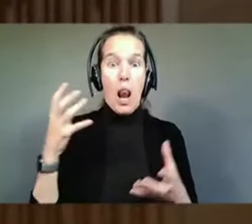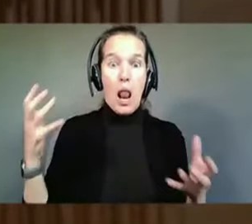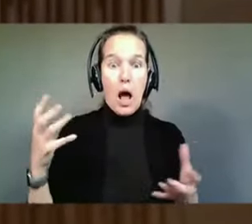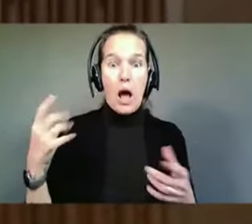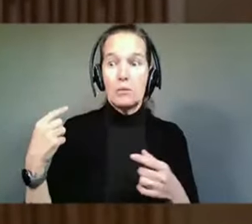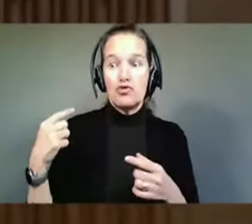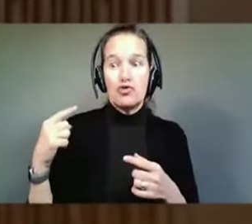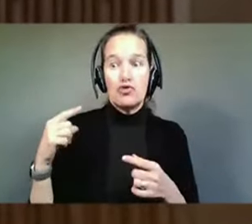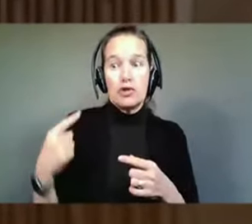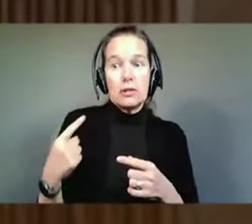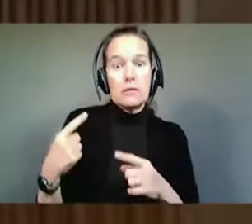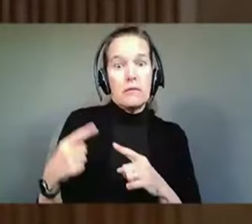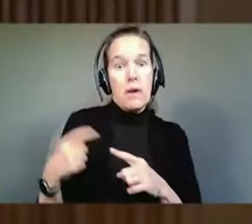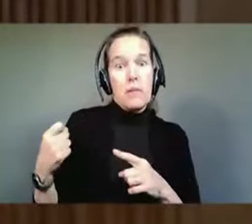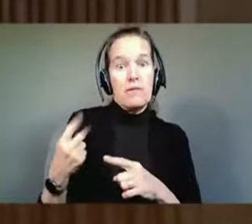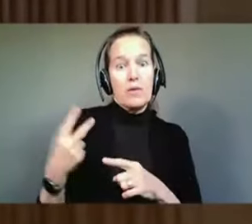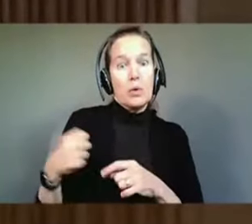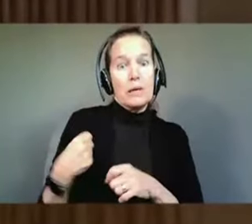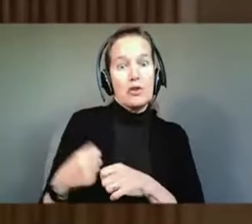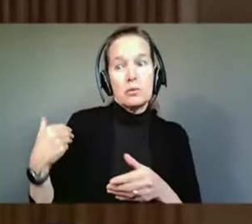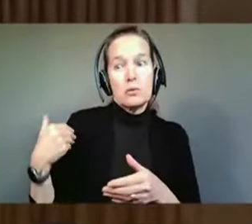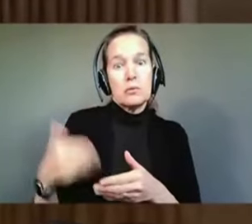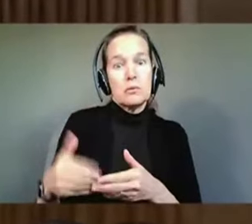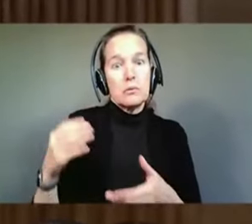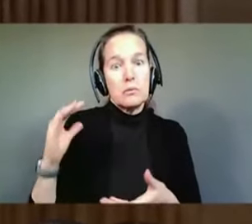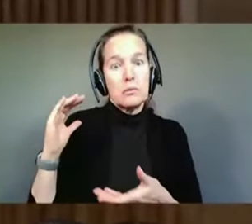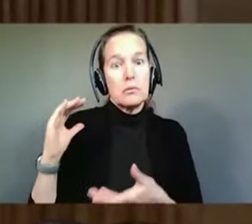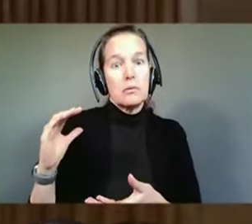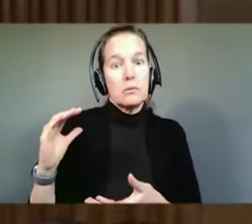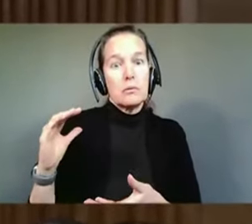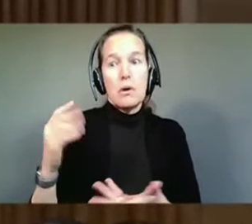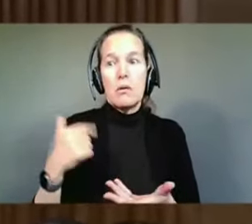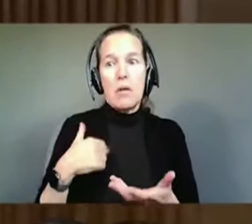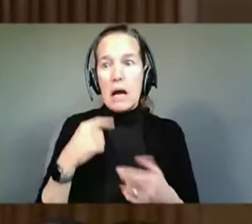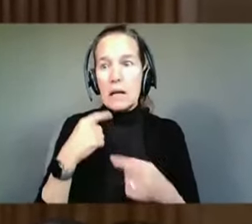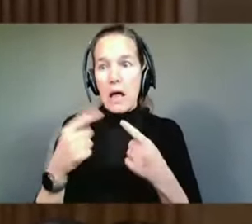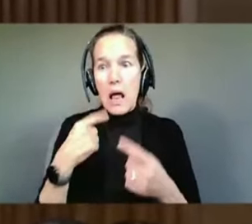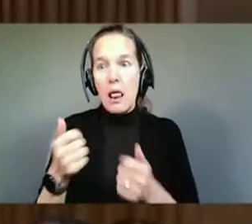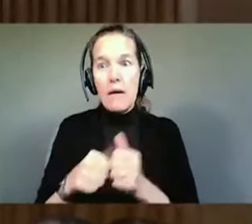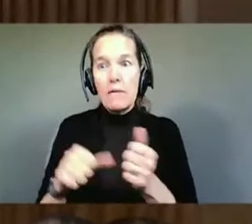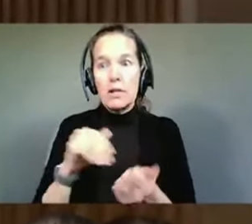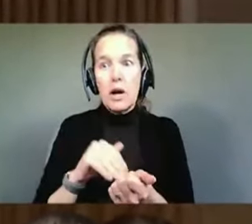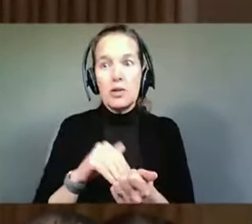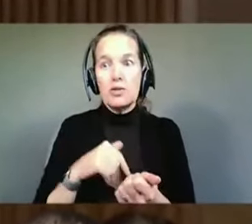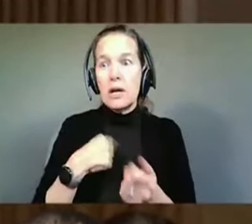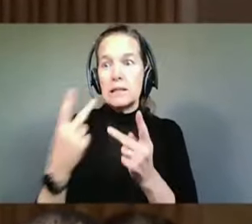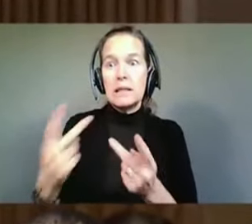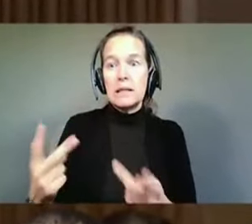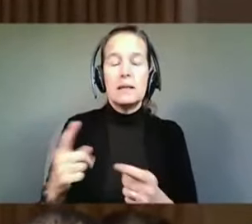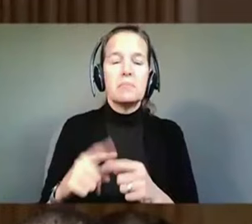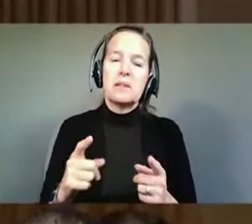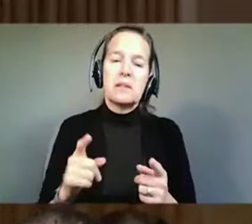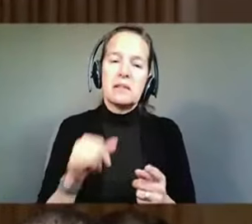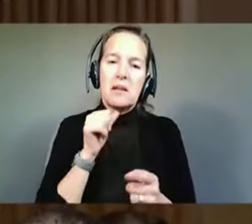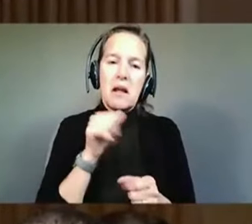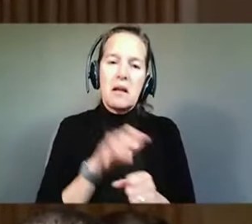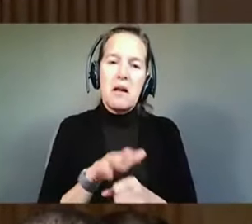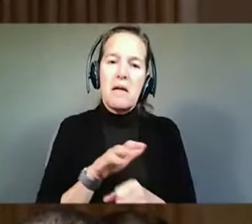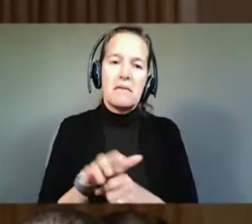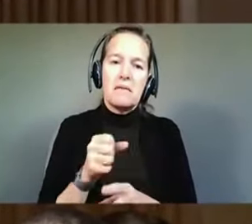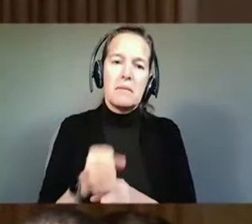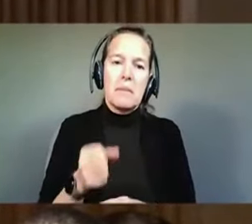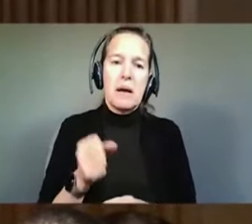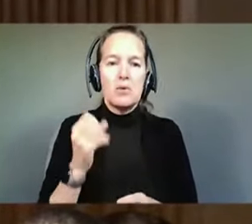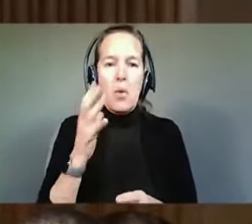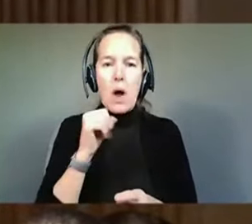I tell every doctor I see, but that's not going to make much of an impact. So why not get it out there to everybody, what we know already? Right. Well,